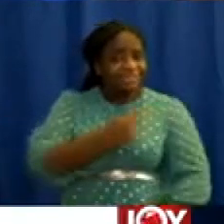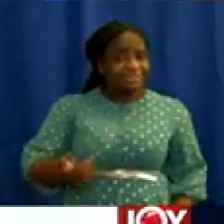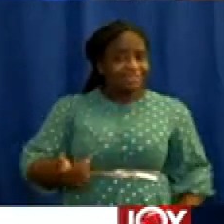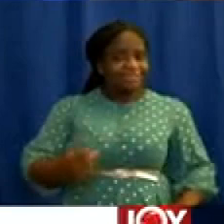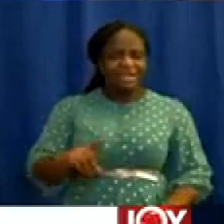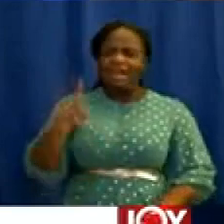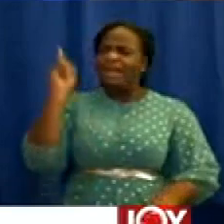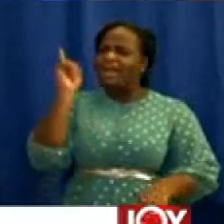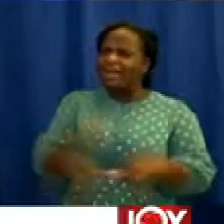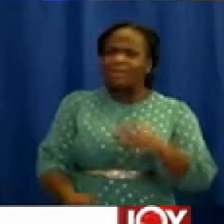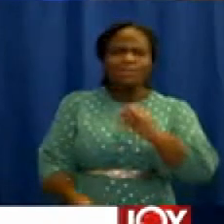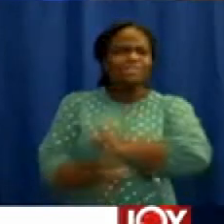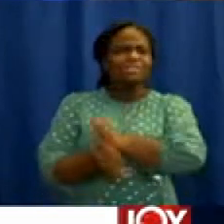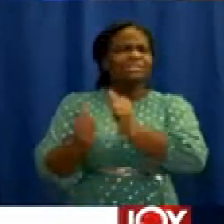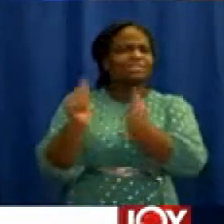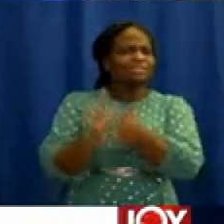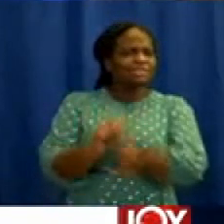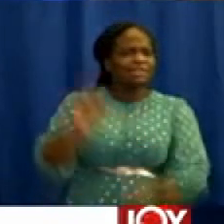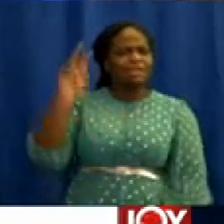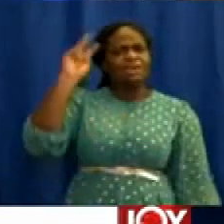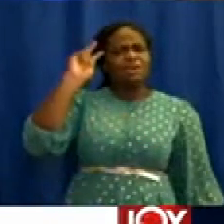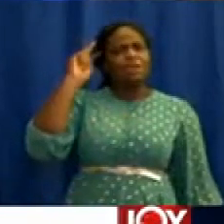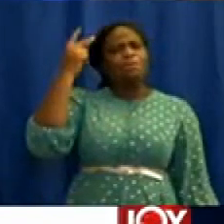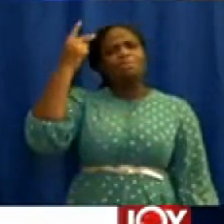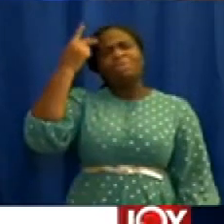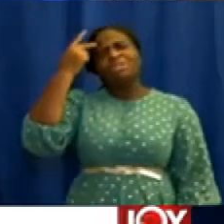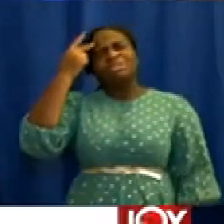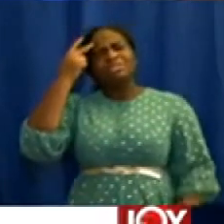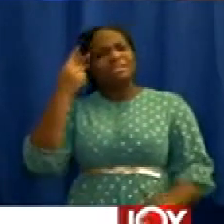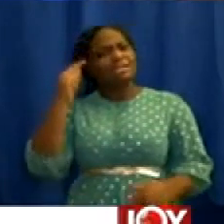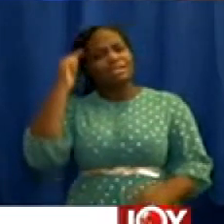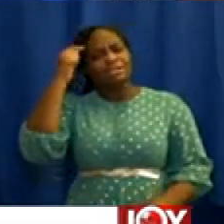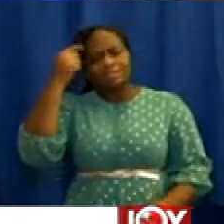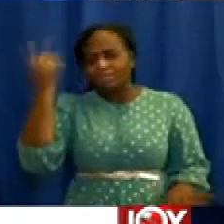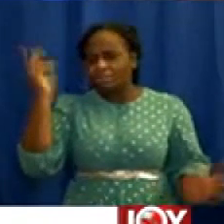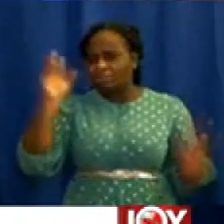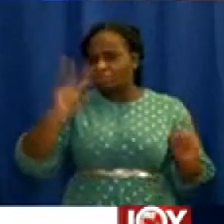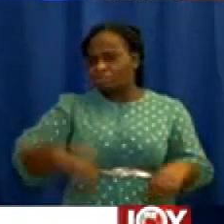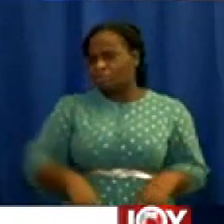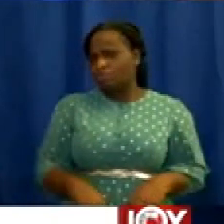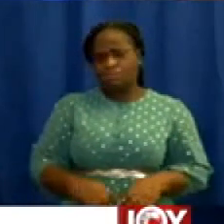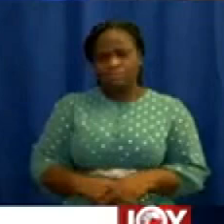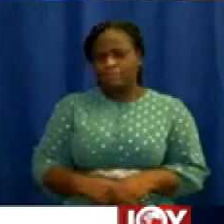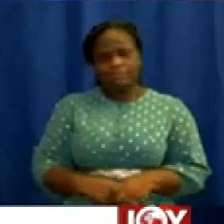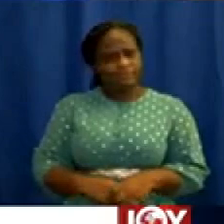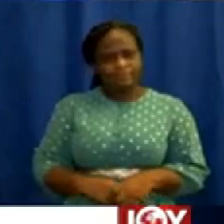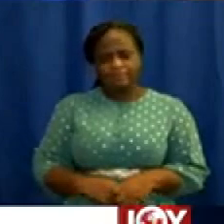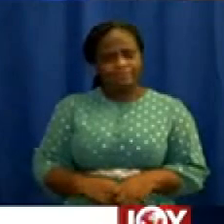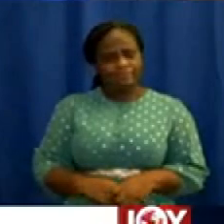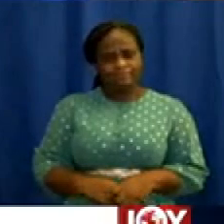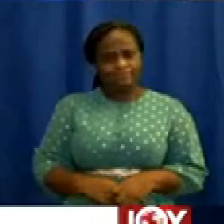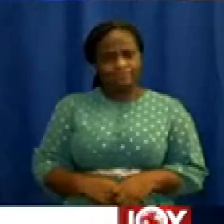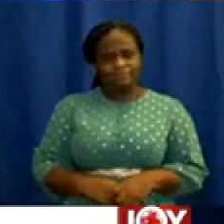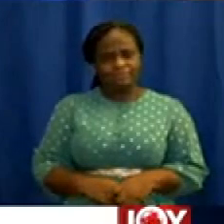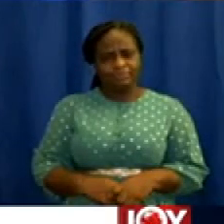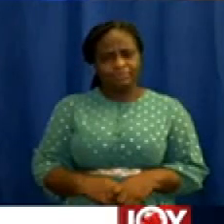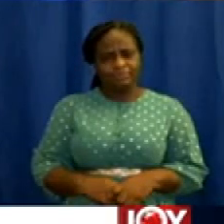Vaccination cannot change your political preferences. That is not its purpose.